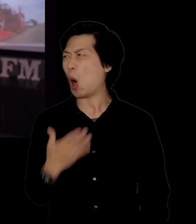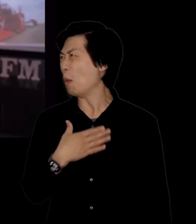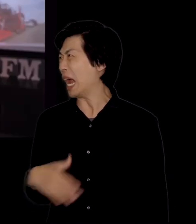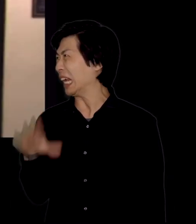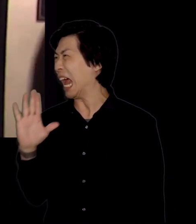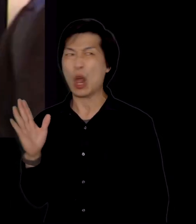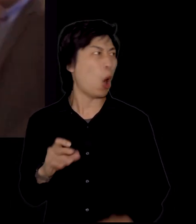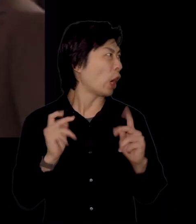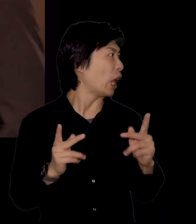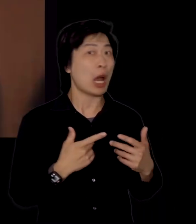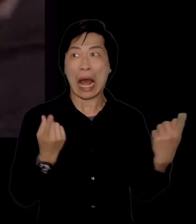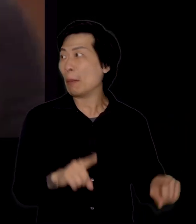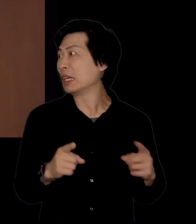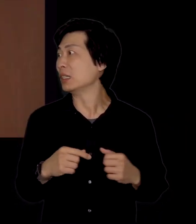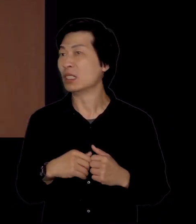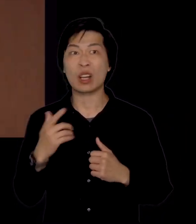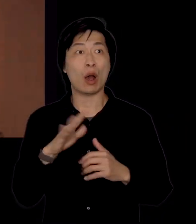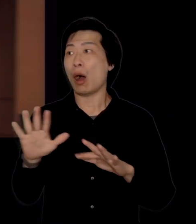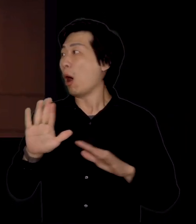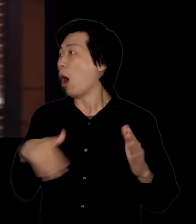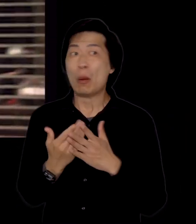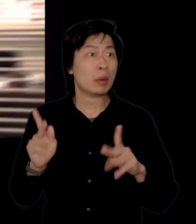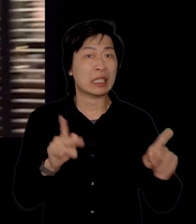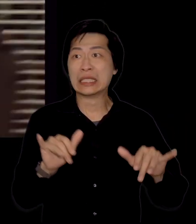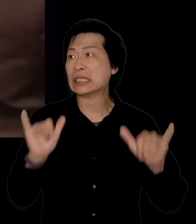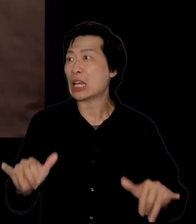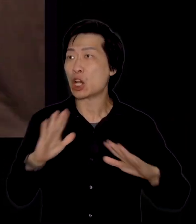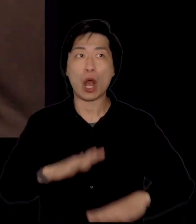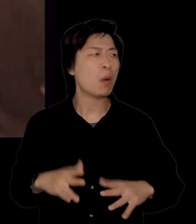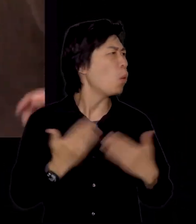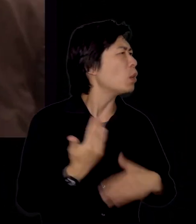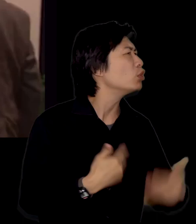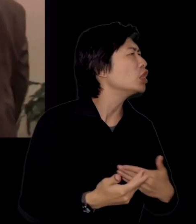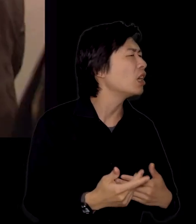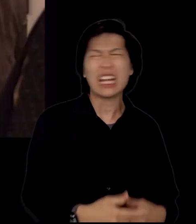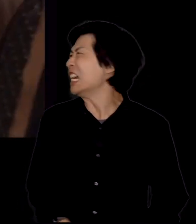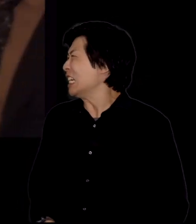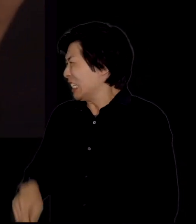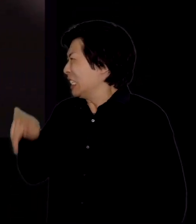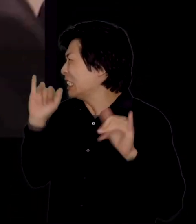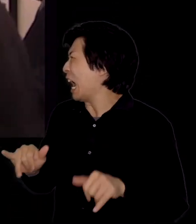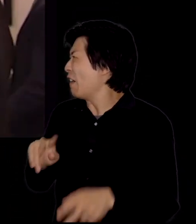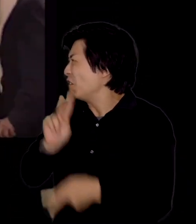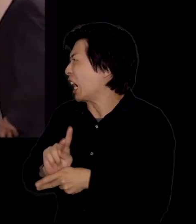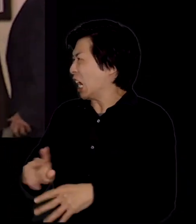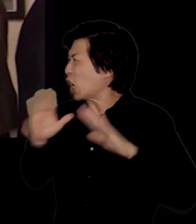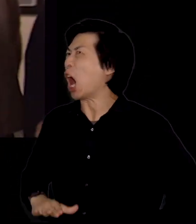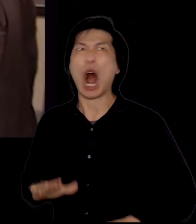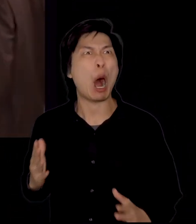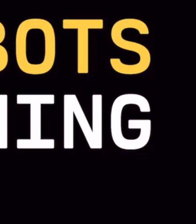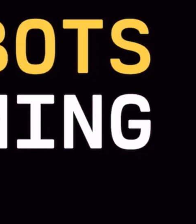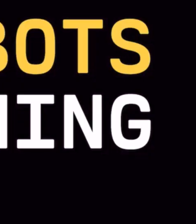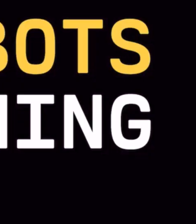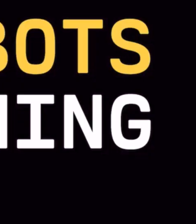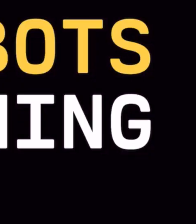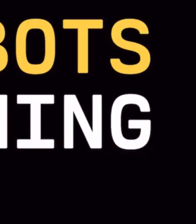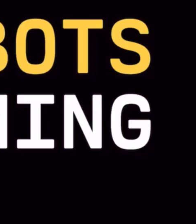something's happening. Oh my God! Okay, it's happening. Everybody stay calm. What's the procedure, everyone? What's the procedure? Stay